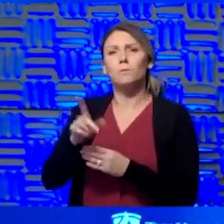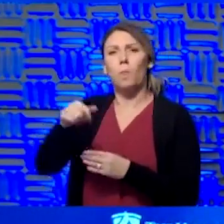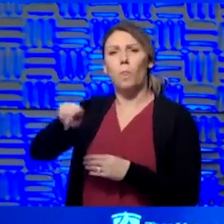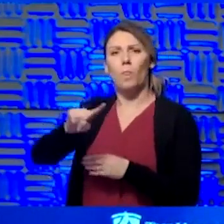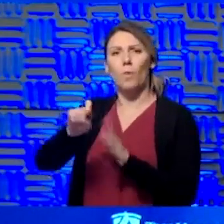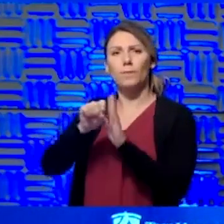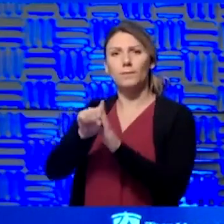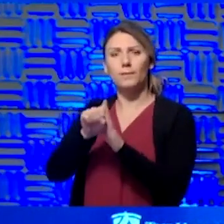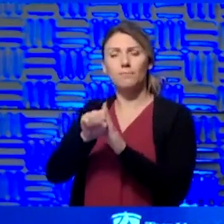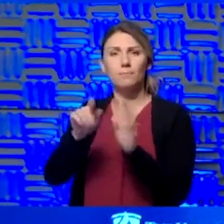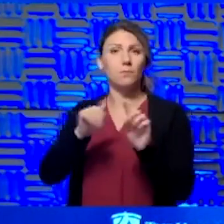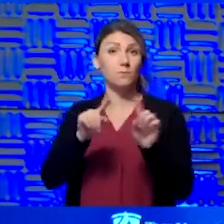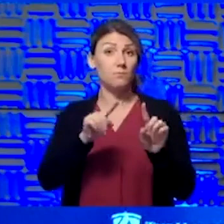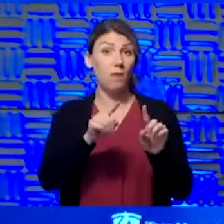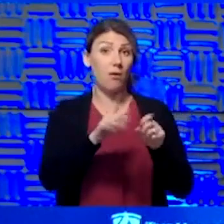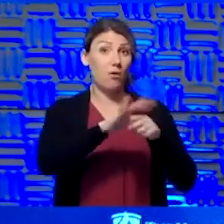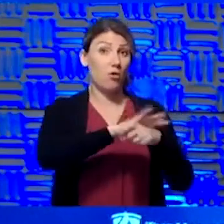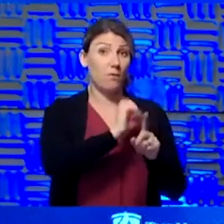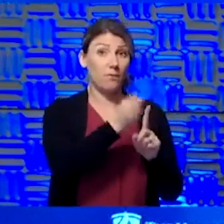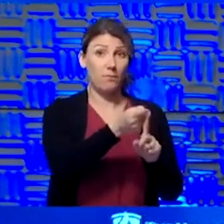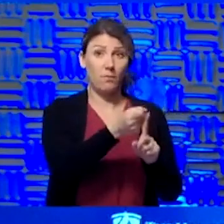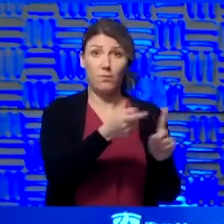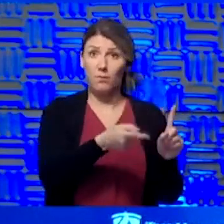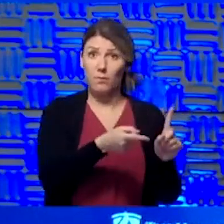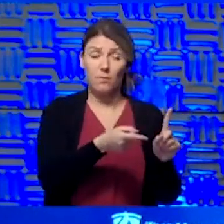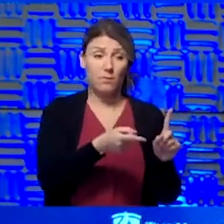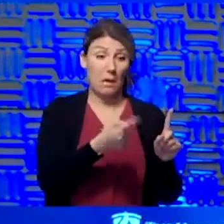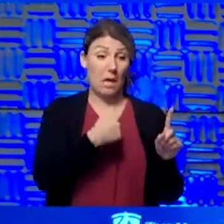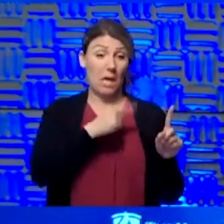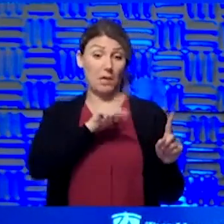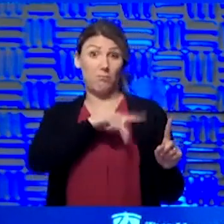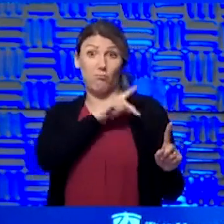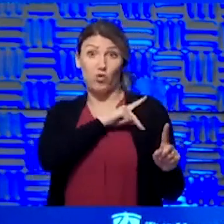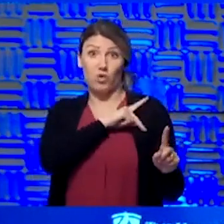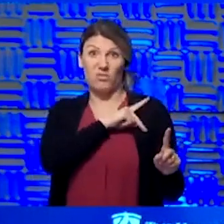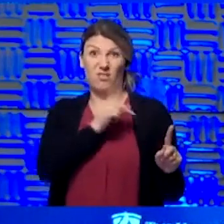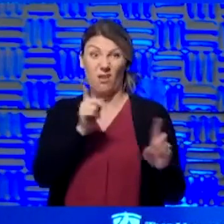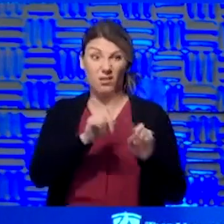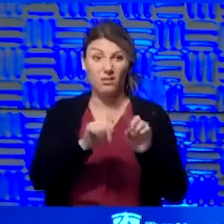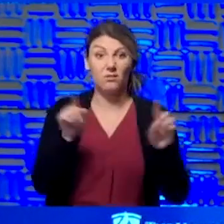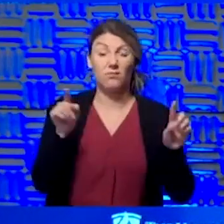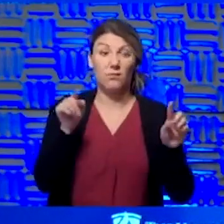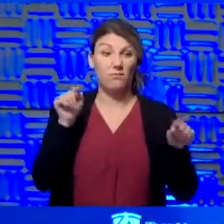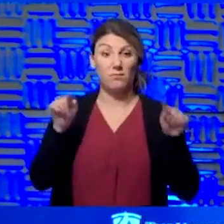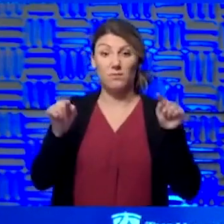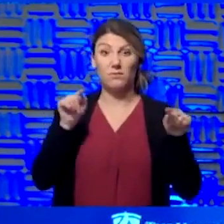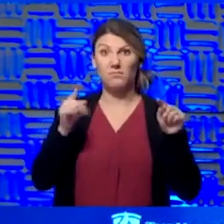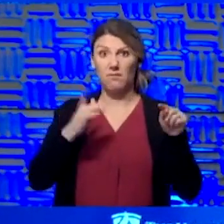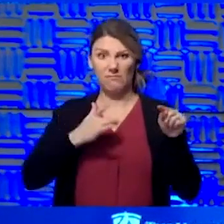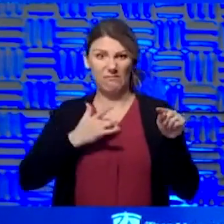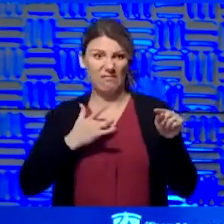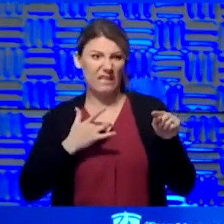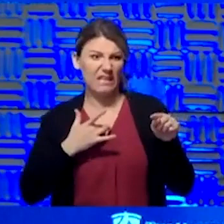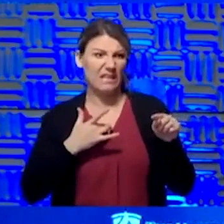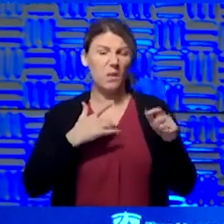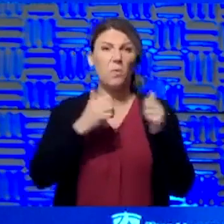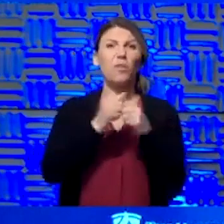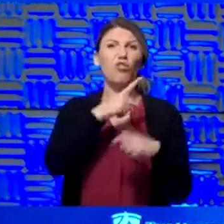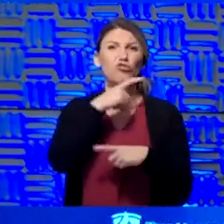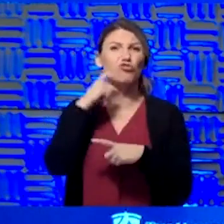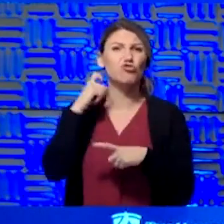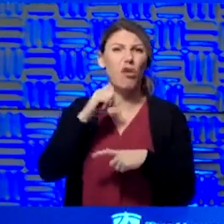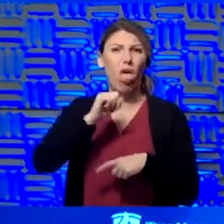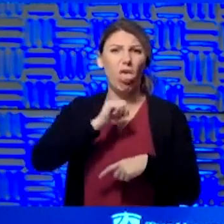feel like. But when COVID came, I personally had some differences of feeling, and that dry cough was